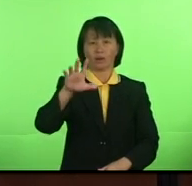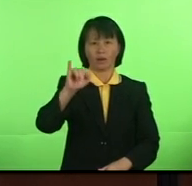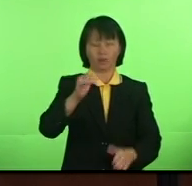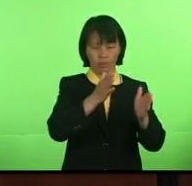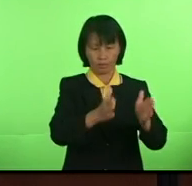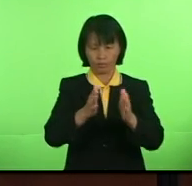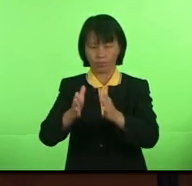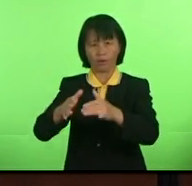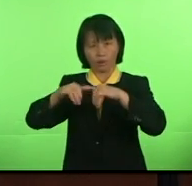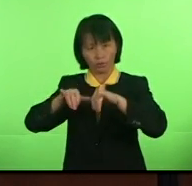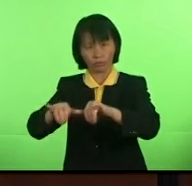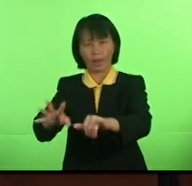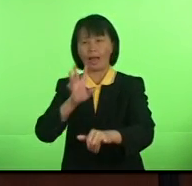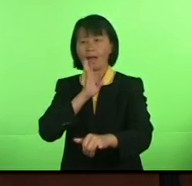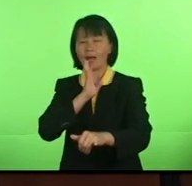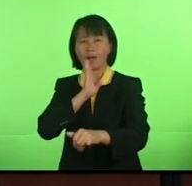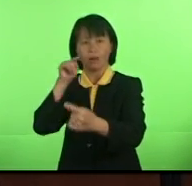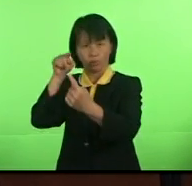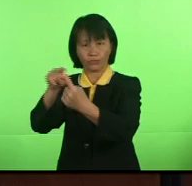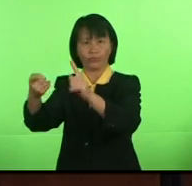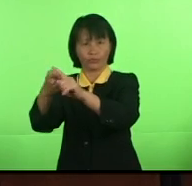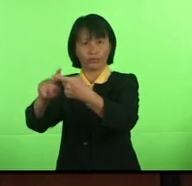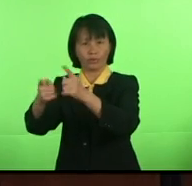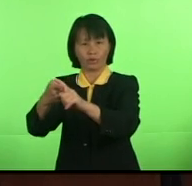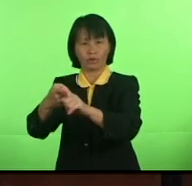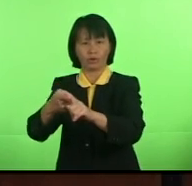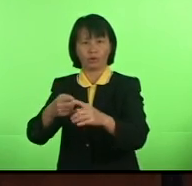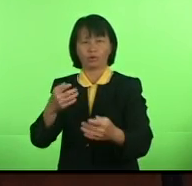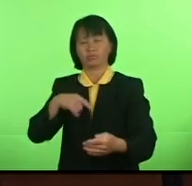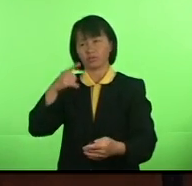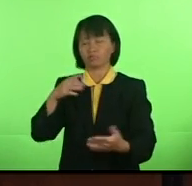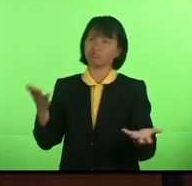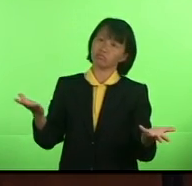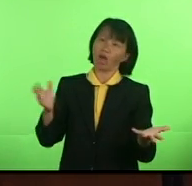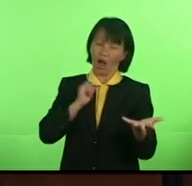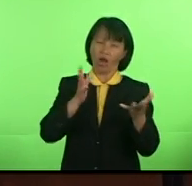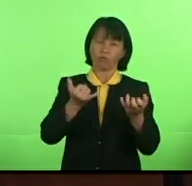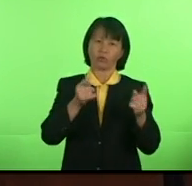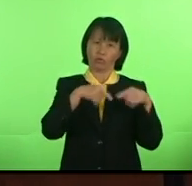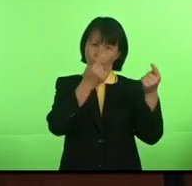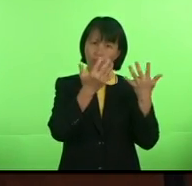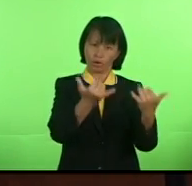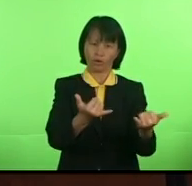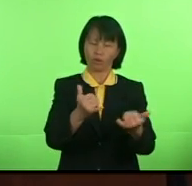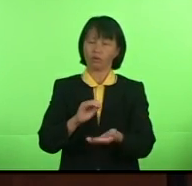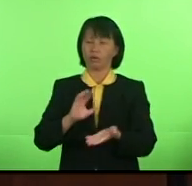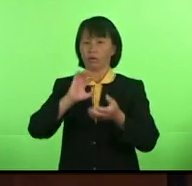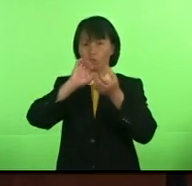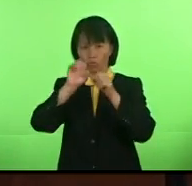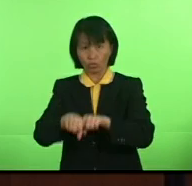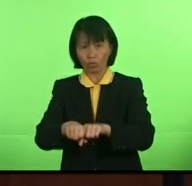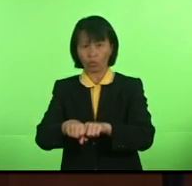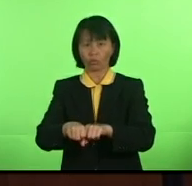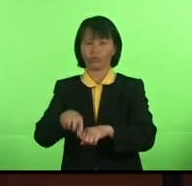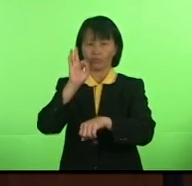to discontinue speaking to his friend. He says, anyway, I'll have to be going now. So, the function